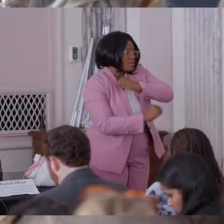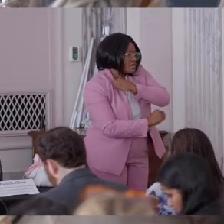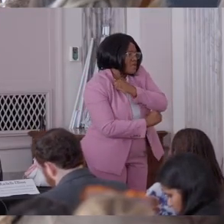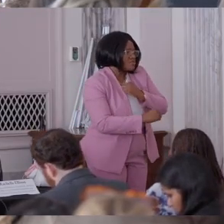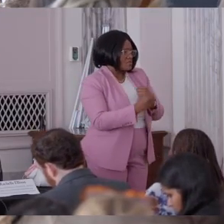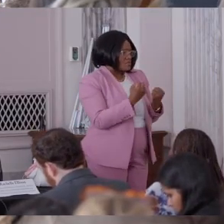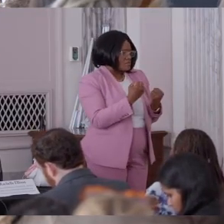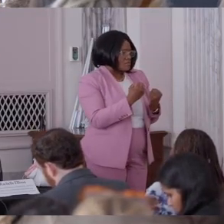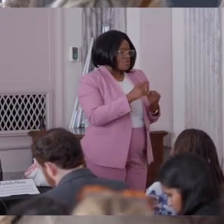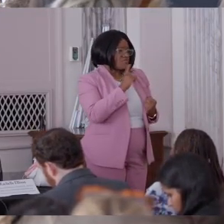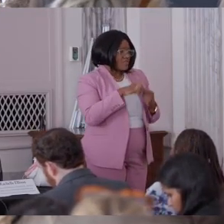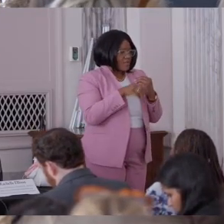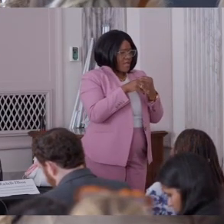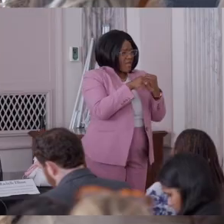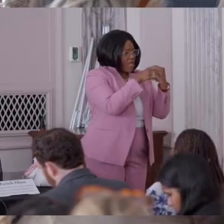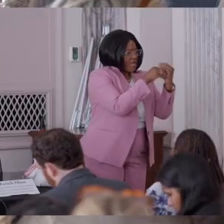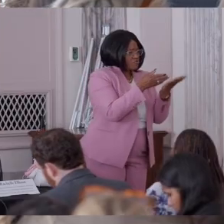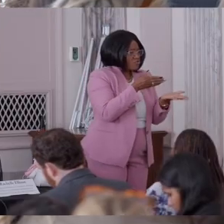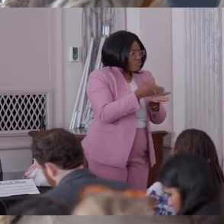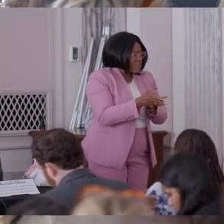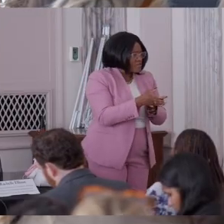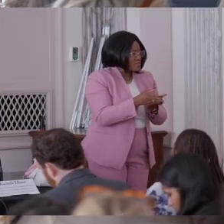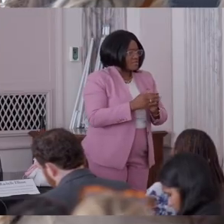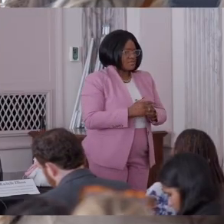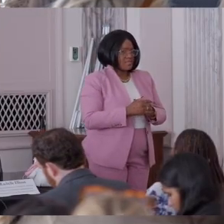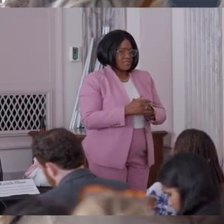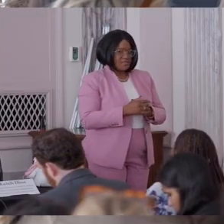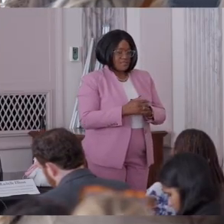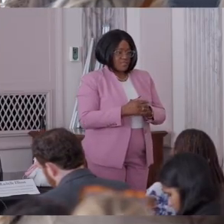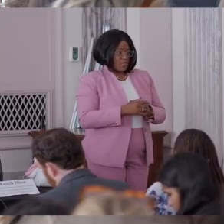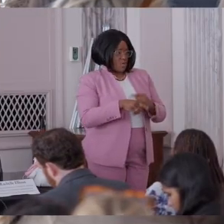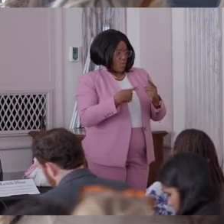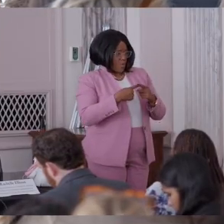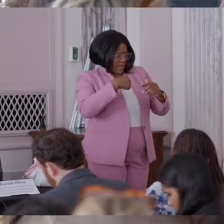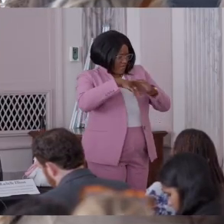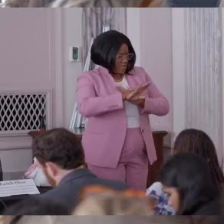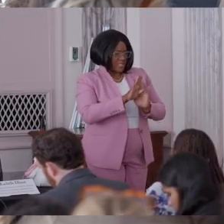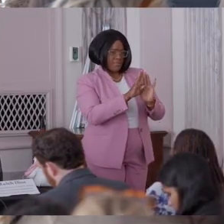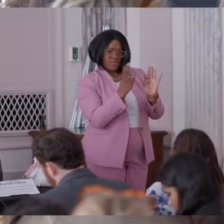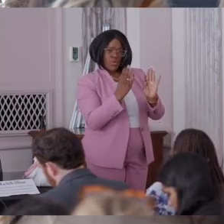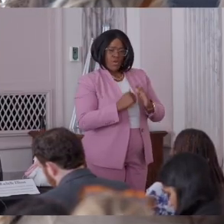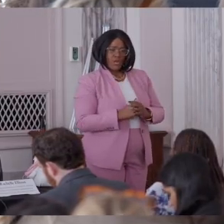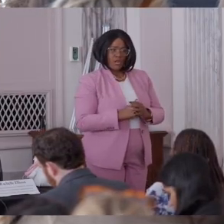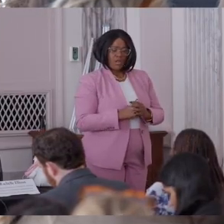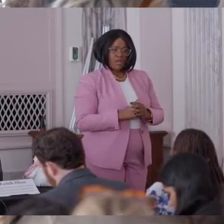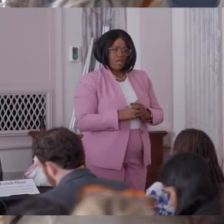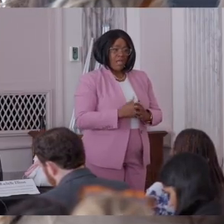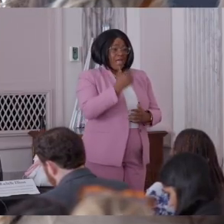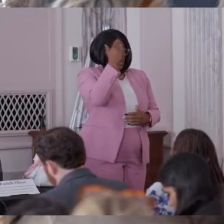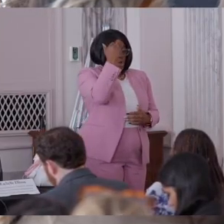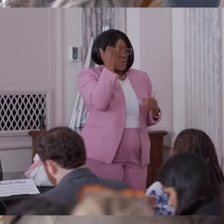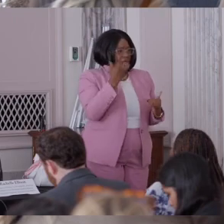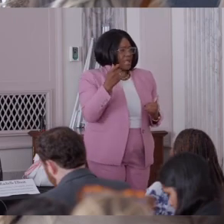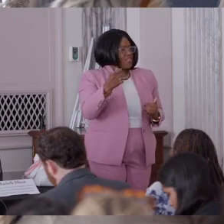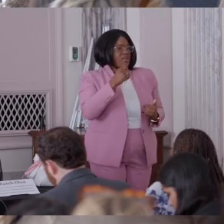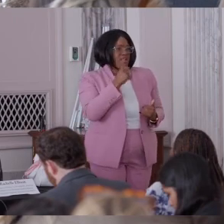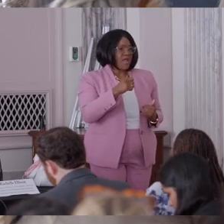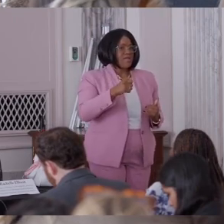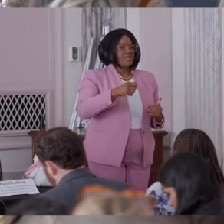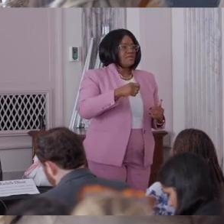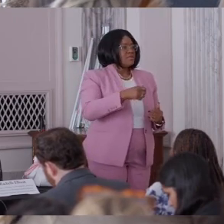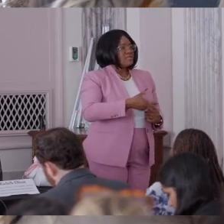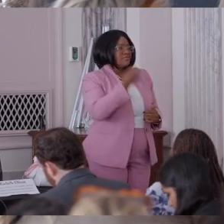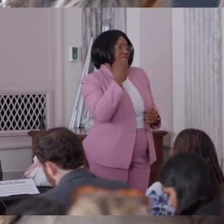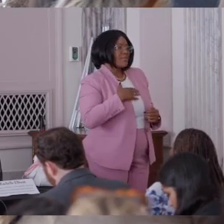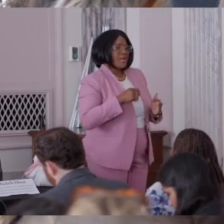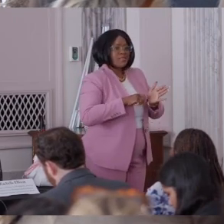and the wraparound services of an ACT team when I first came into the door, knowing that no matter what, they weren't going to take my